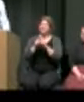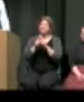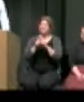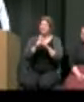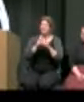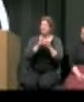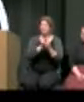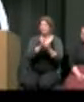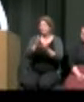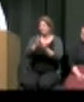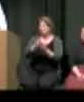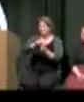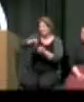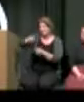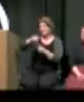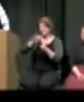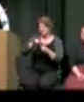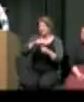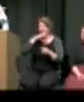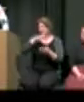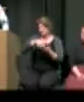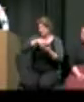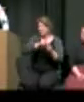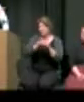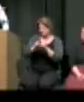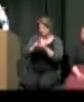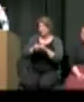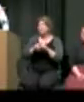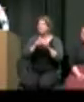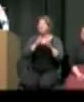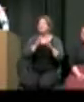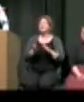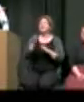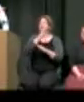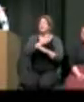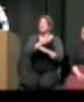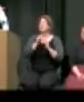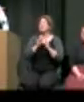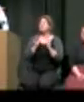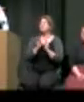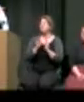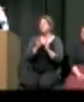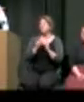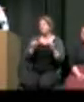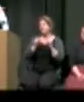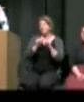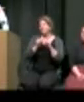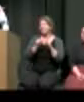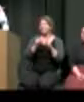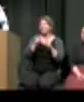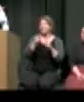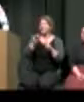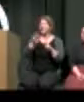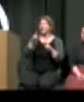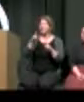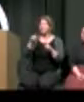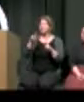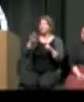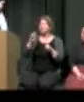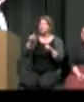offloading area for that same debris. So on the other side, much smaller area is the High Bridge Trail parking